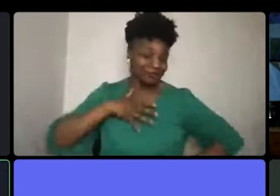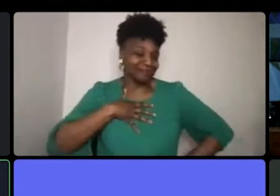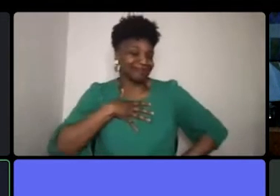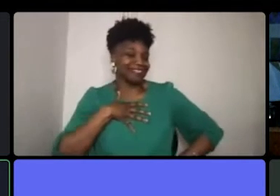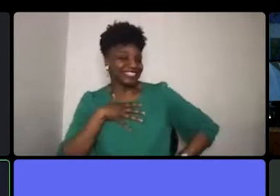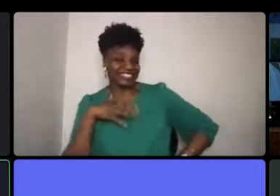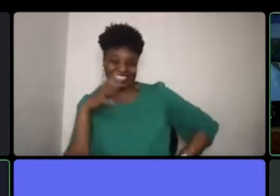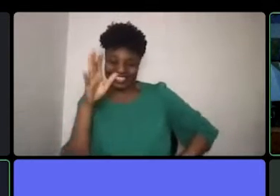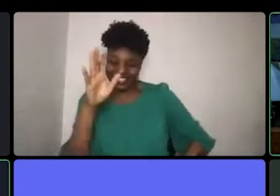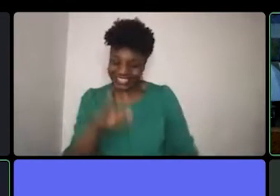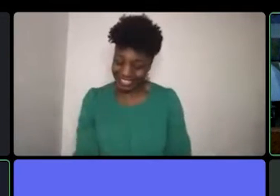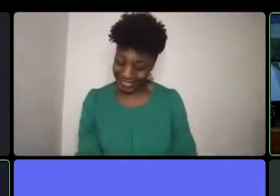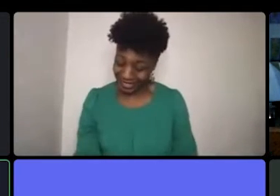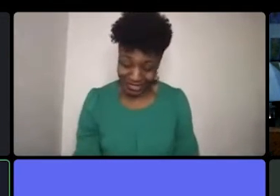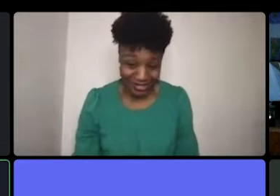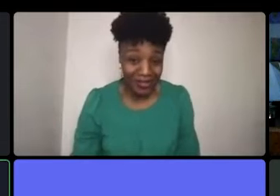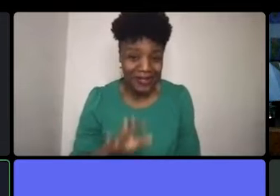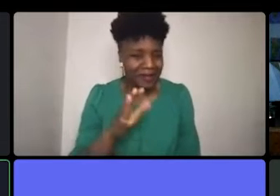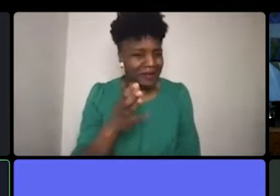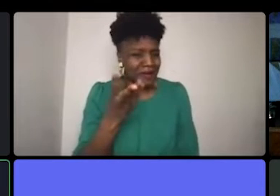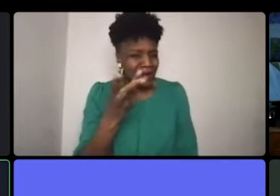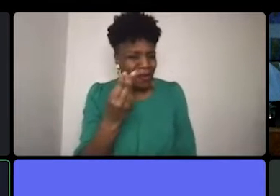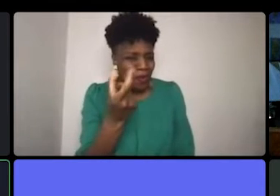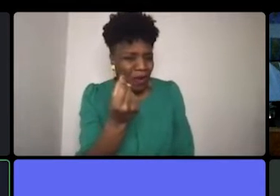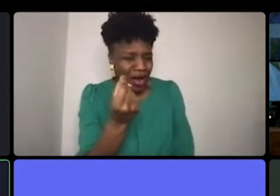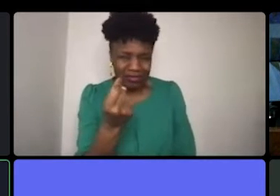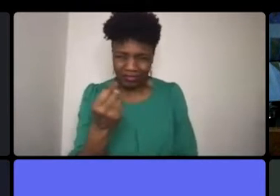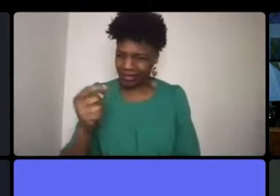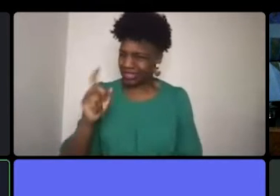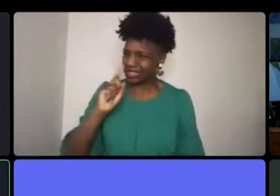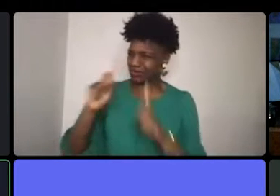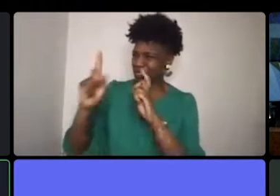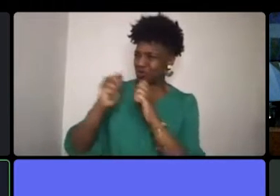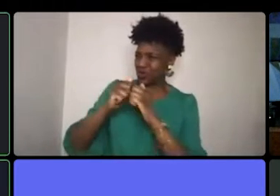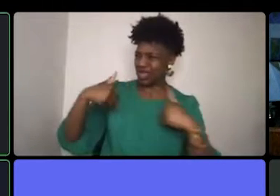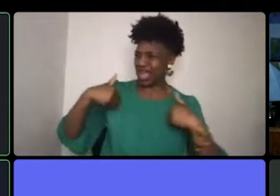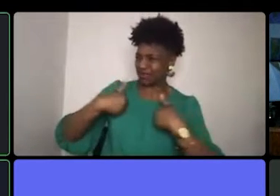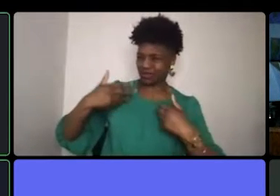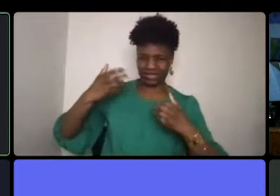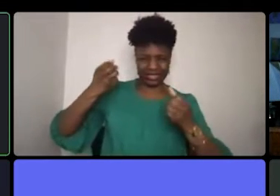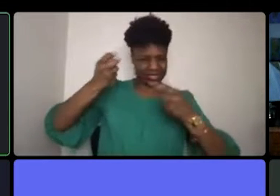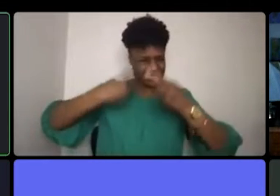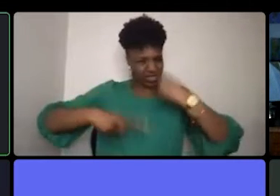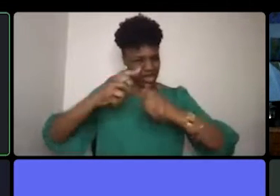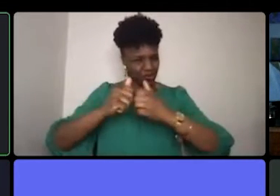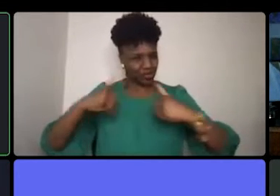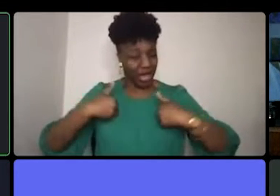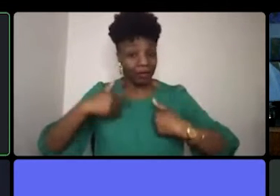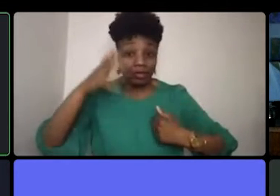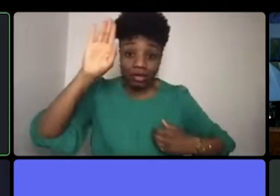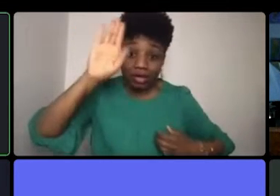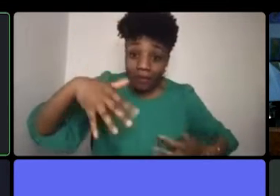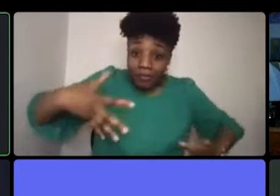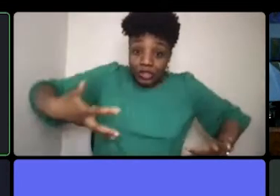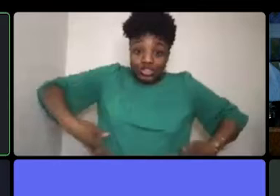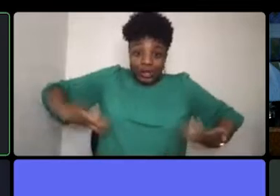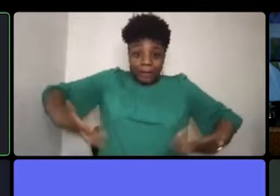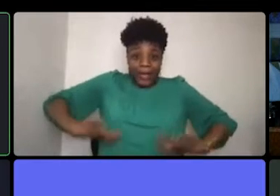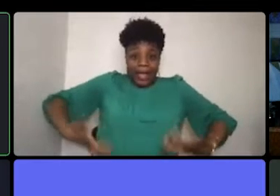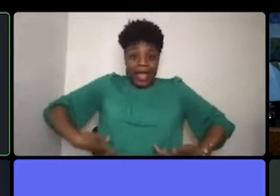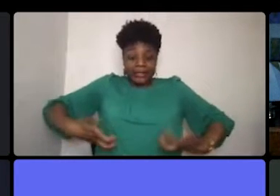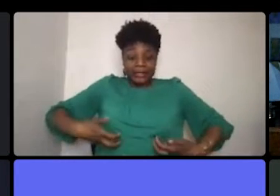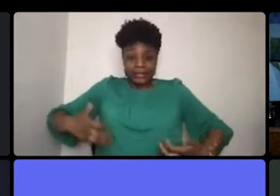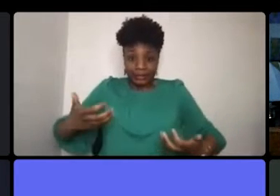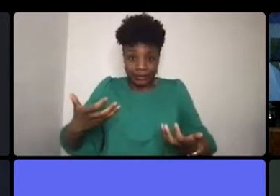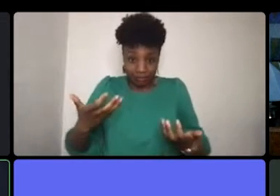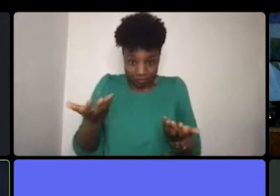wait, because I was like, what? But then I was like, actually, yeah. because chimpanzees definitely, they communicate